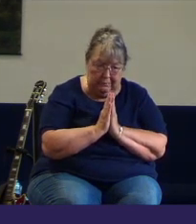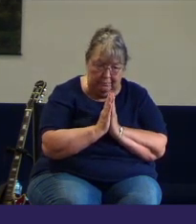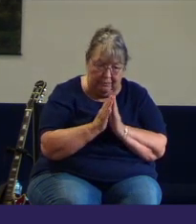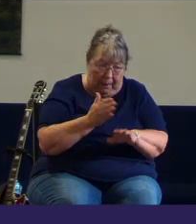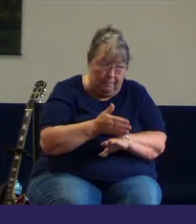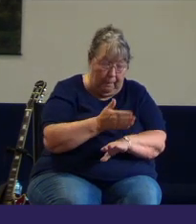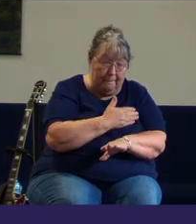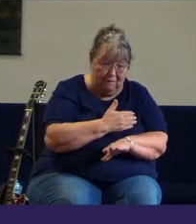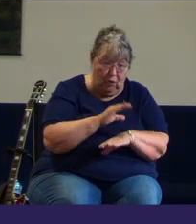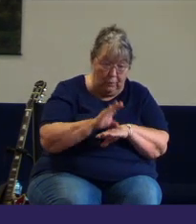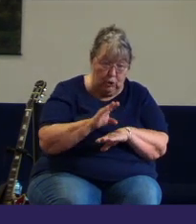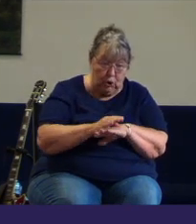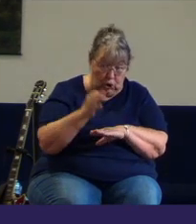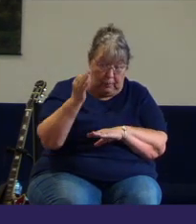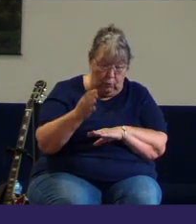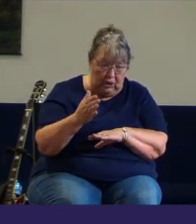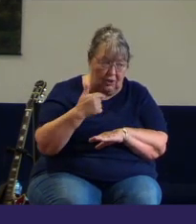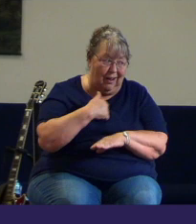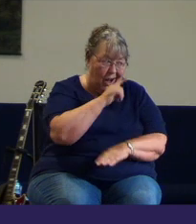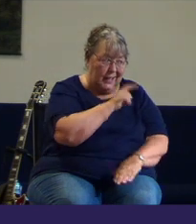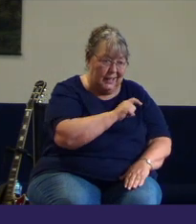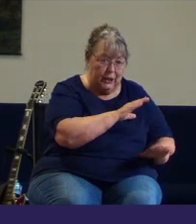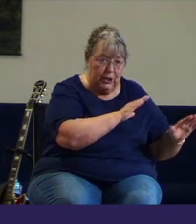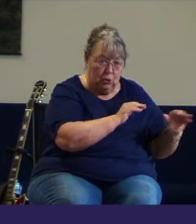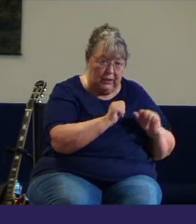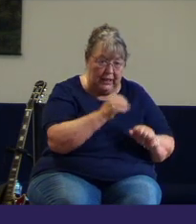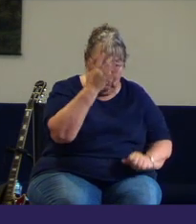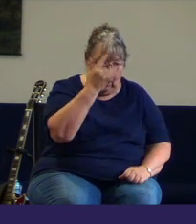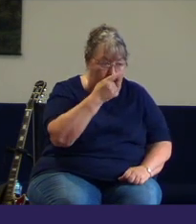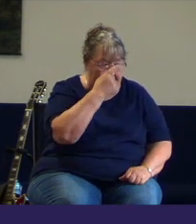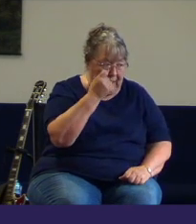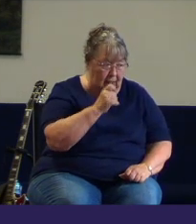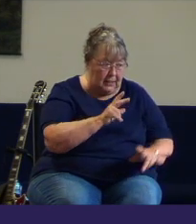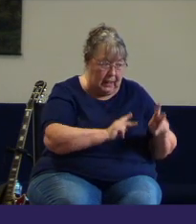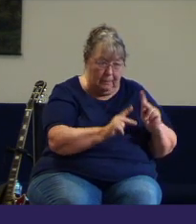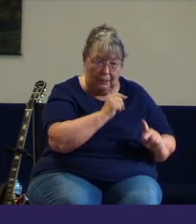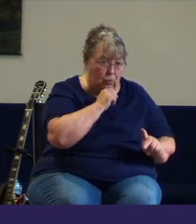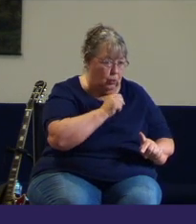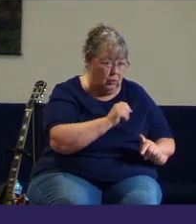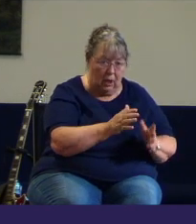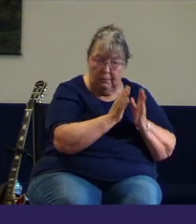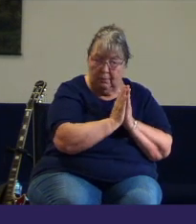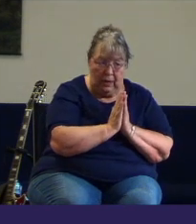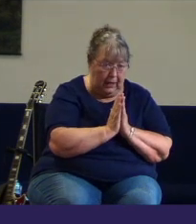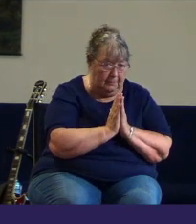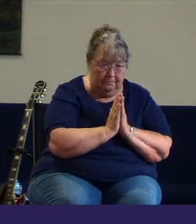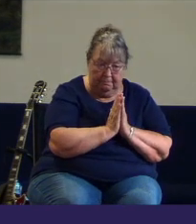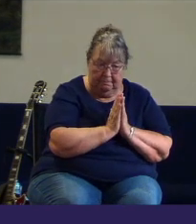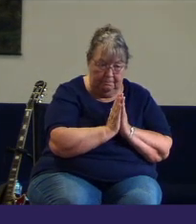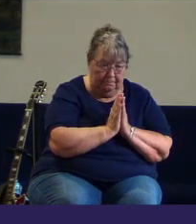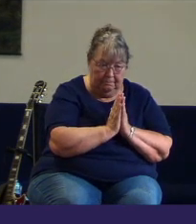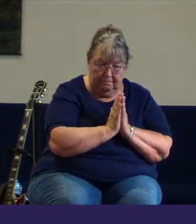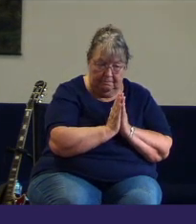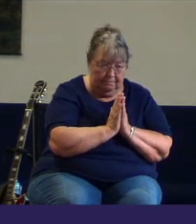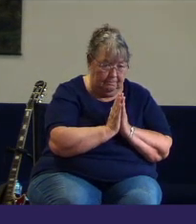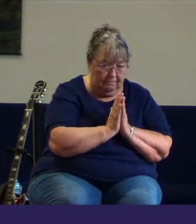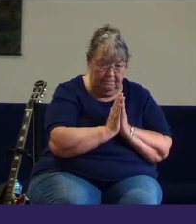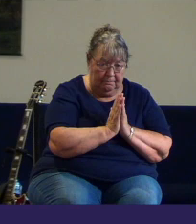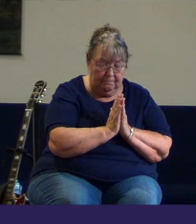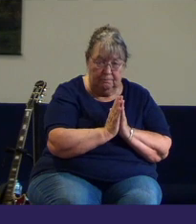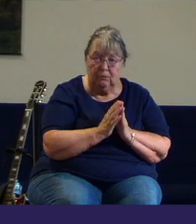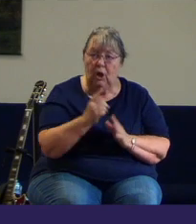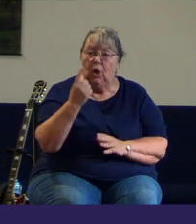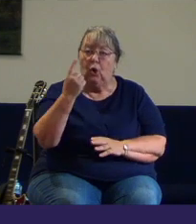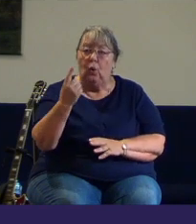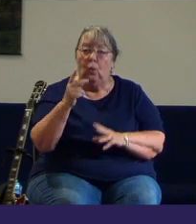okay? Because one day I said, you know, God wants us to pray this Friday. We need to get back to prayer. And one of the people